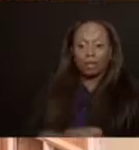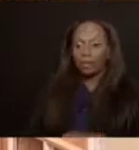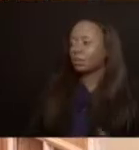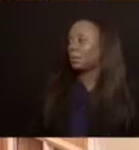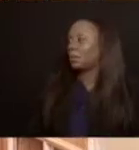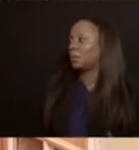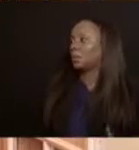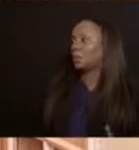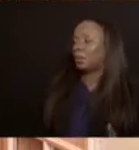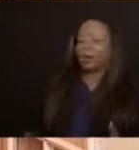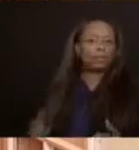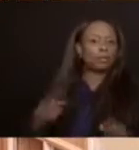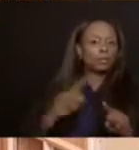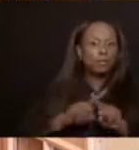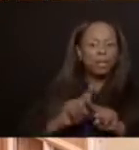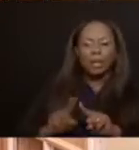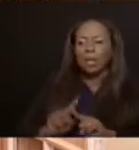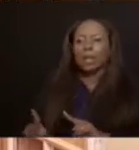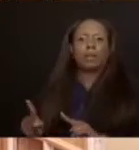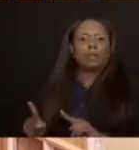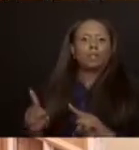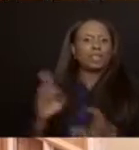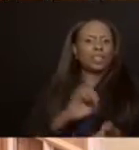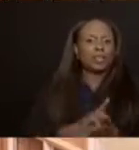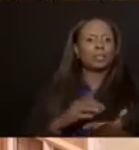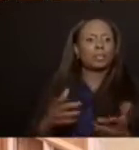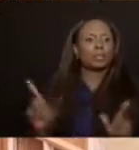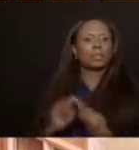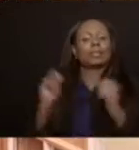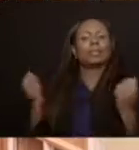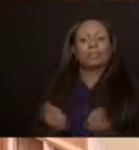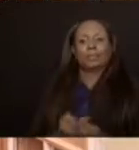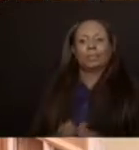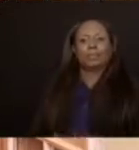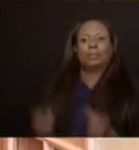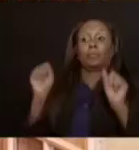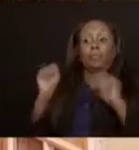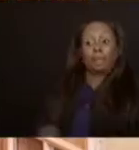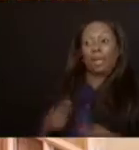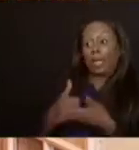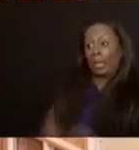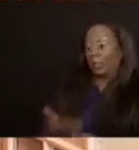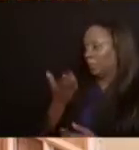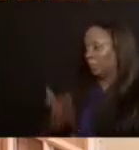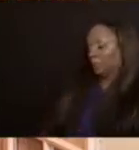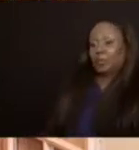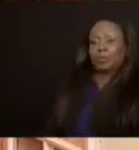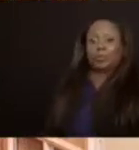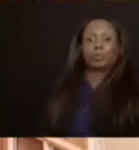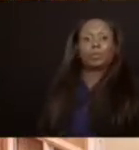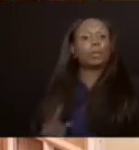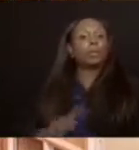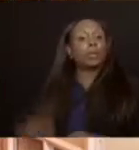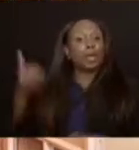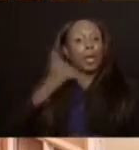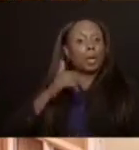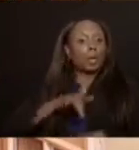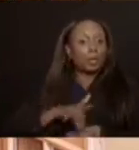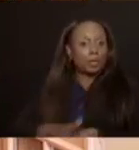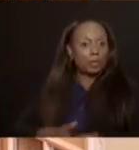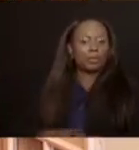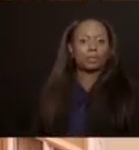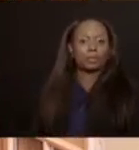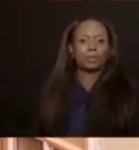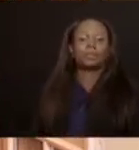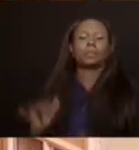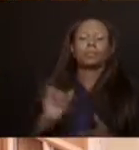Hassel, Dr. Lovell, their whole dedicated team, they are in a better position to help you if you let us know early. And that is why